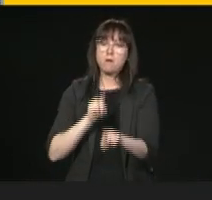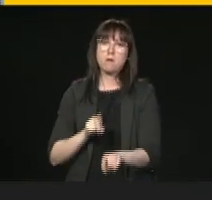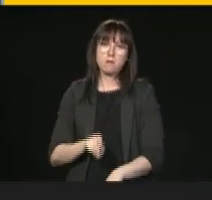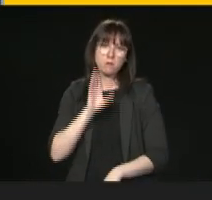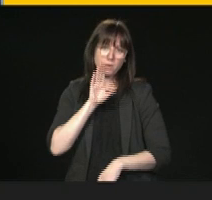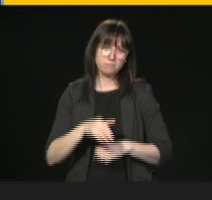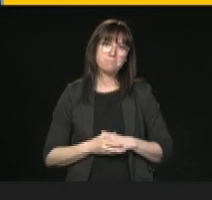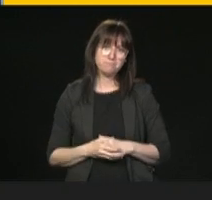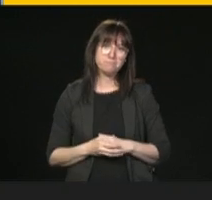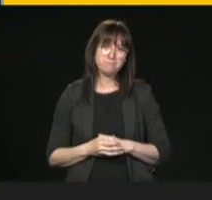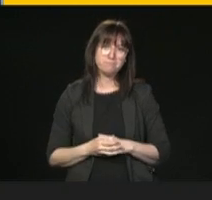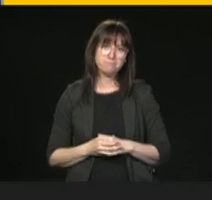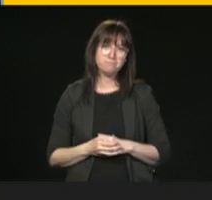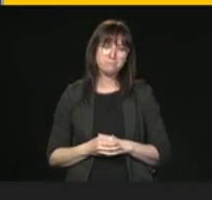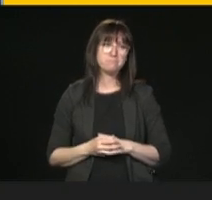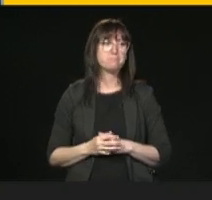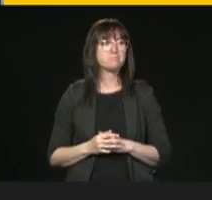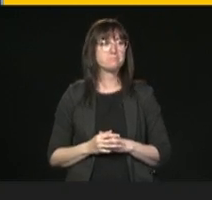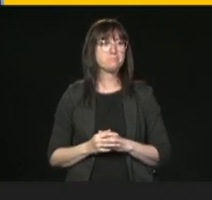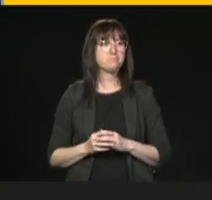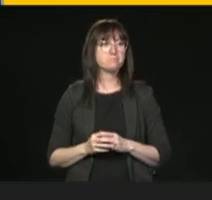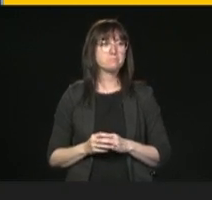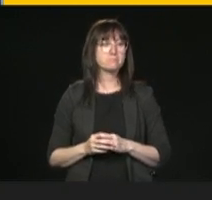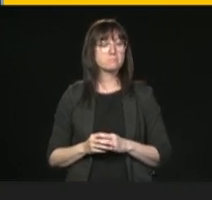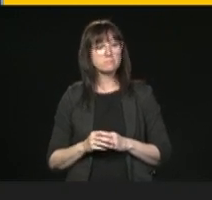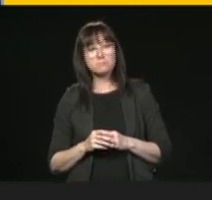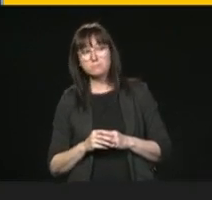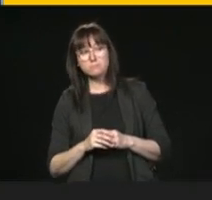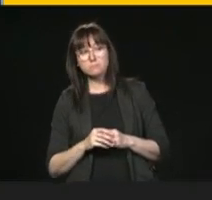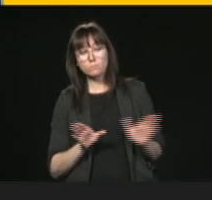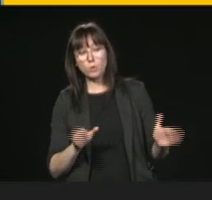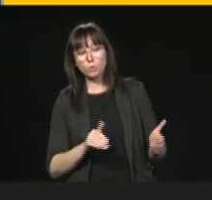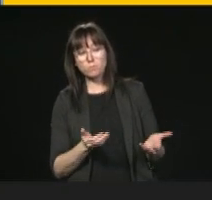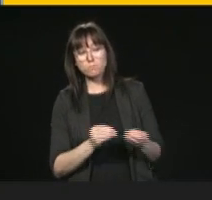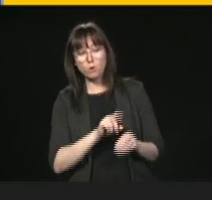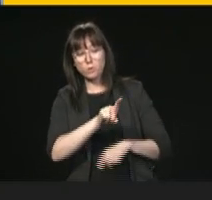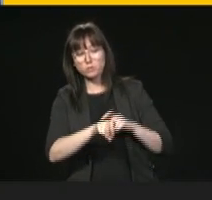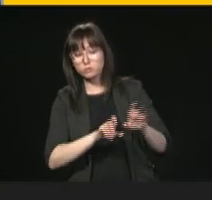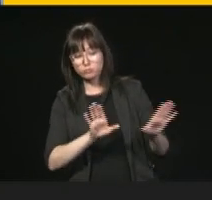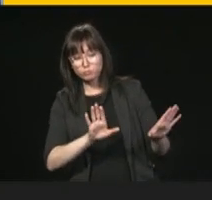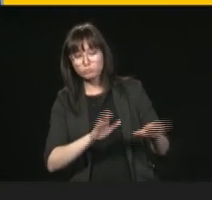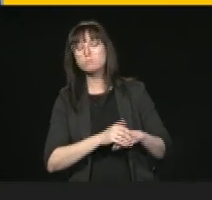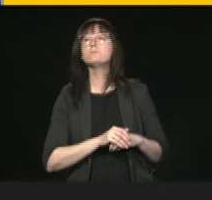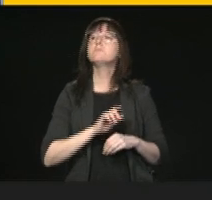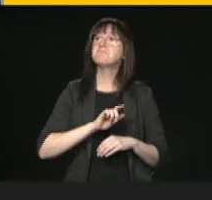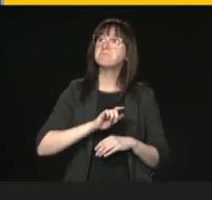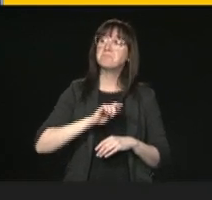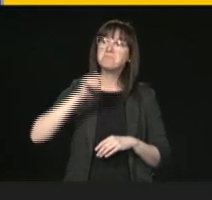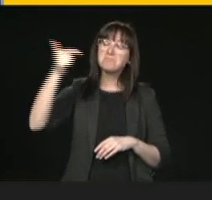Do we have another question in the room? No. Okay, we'll go back to the phone. Moderator, up to you.